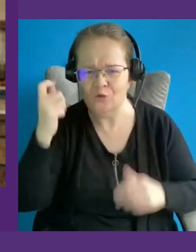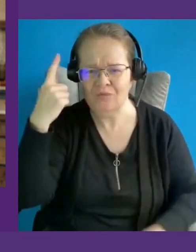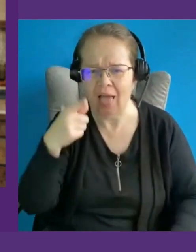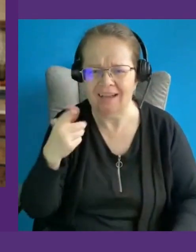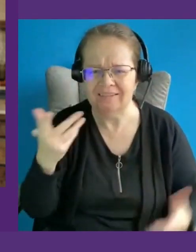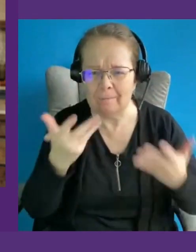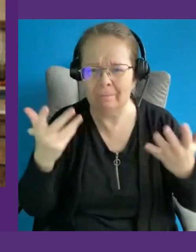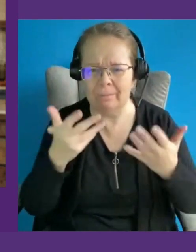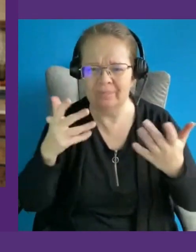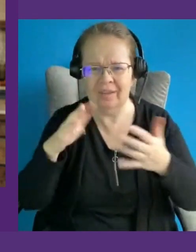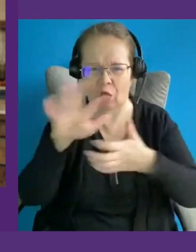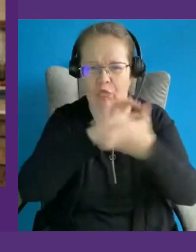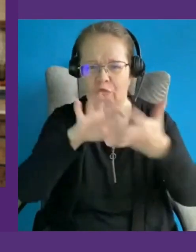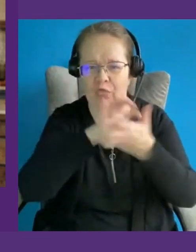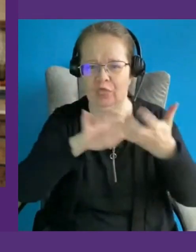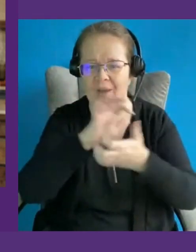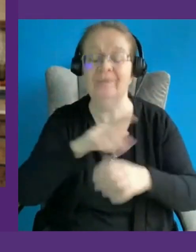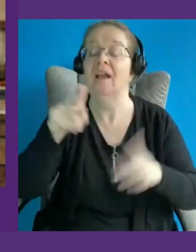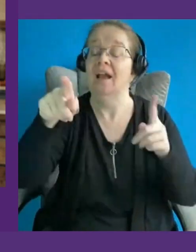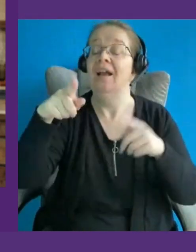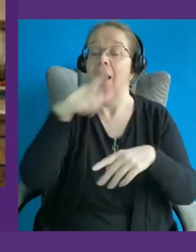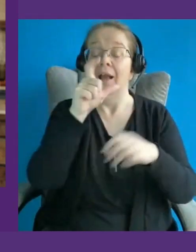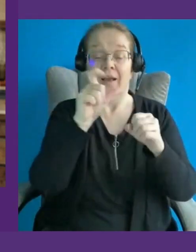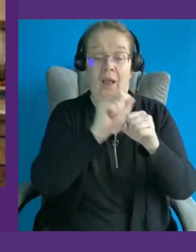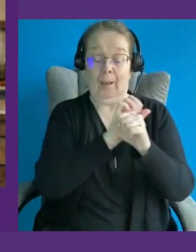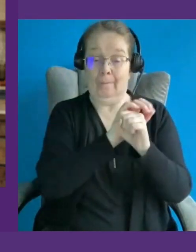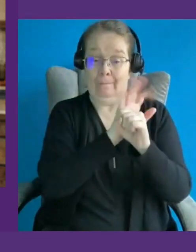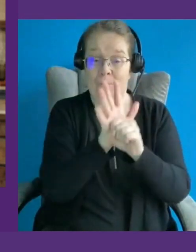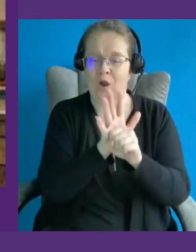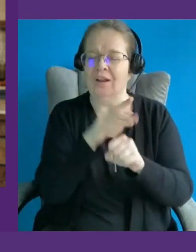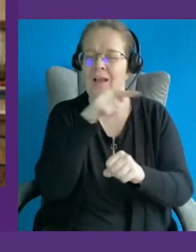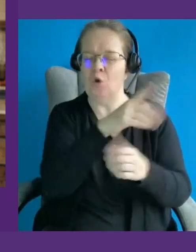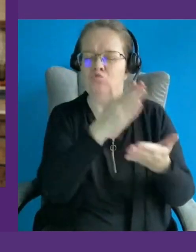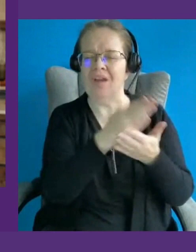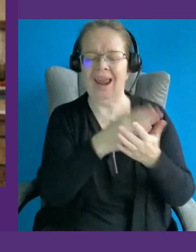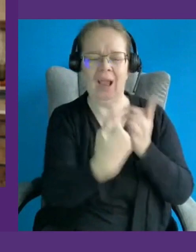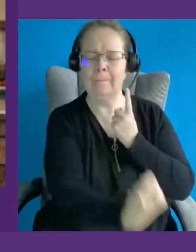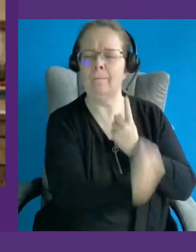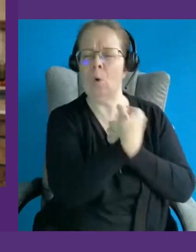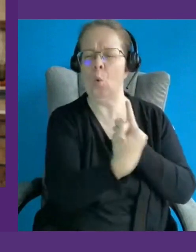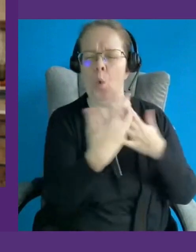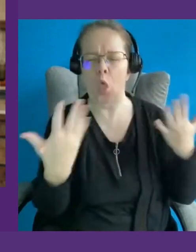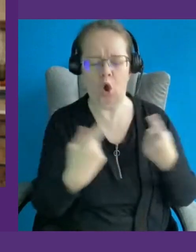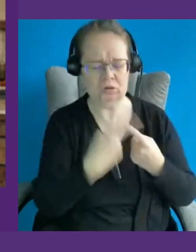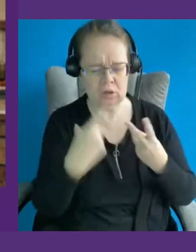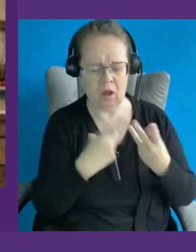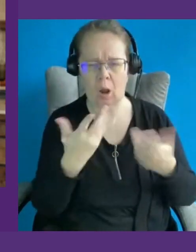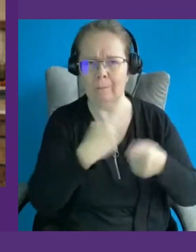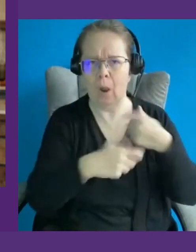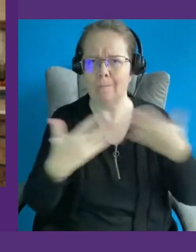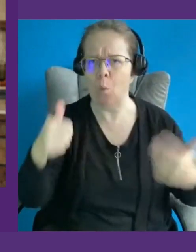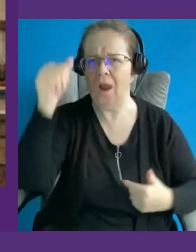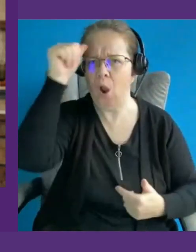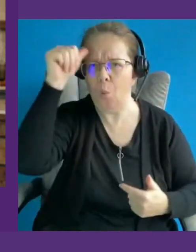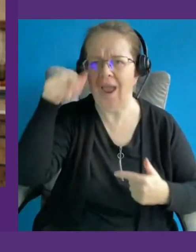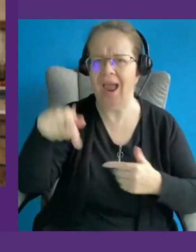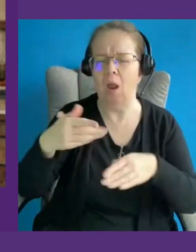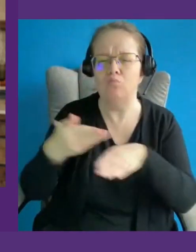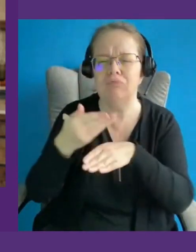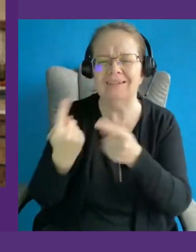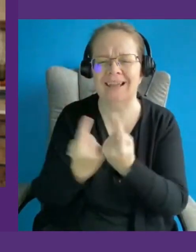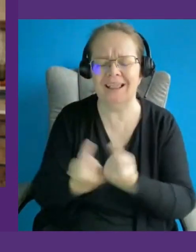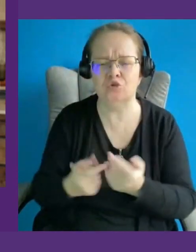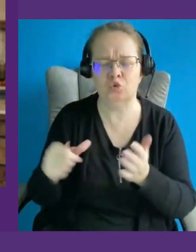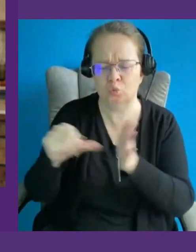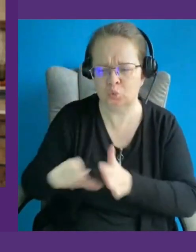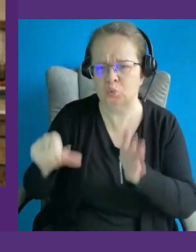as you say, that's the knock-on effect of the pandemic, just bringing those things to the surface, is that suddenly you're more aware of those particular practical issues. Yeah, it's sort